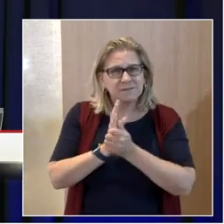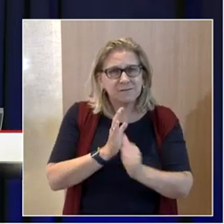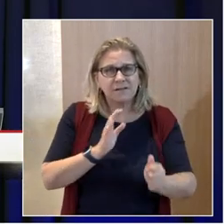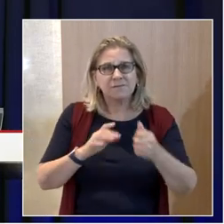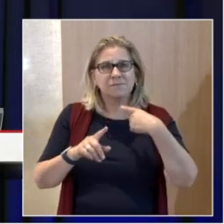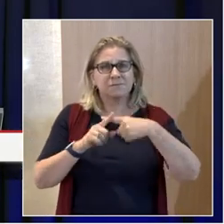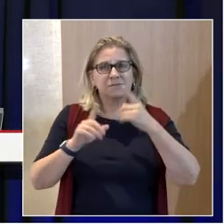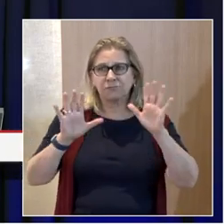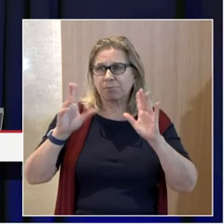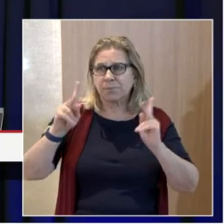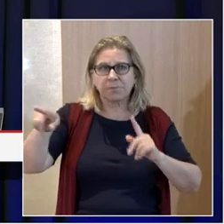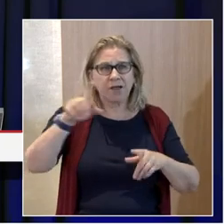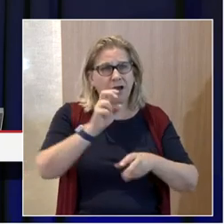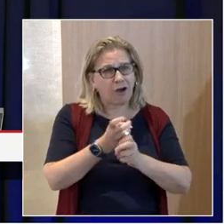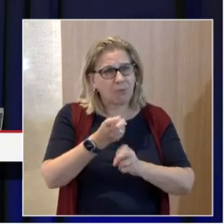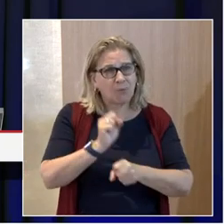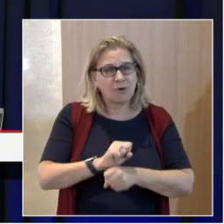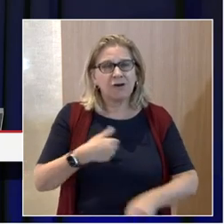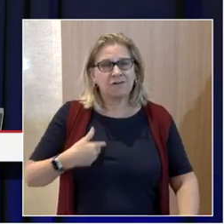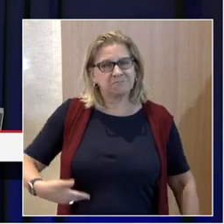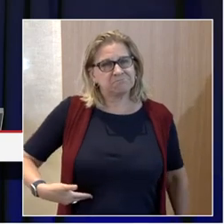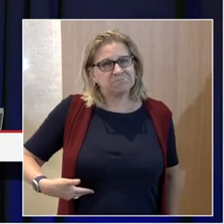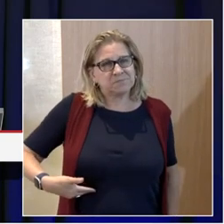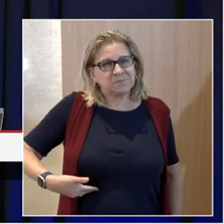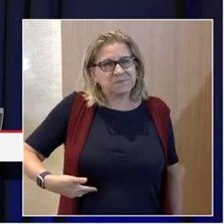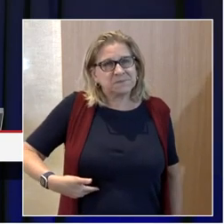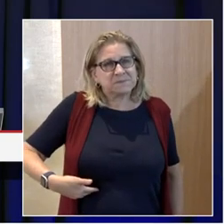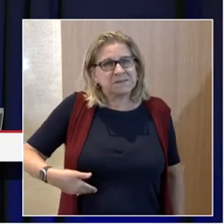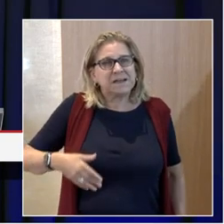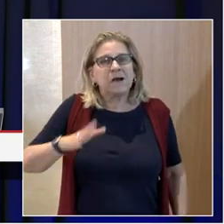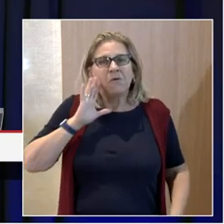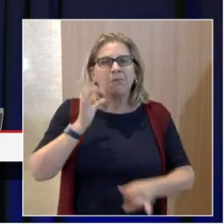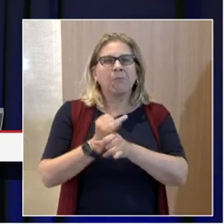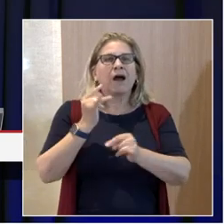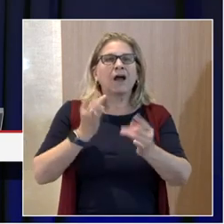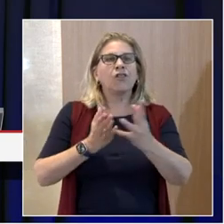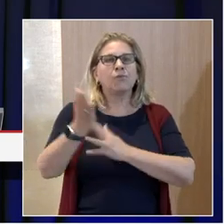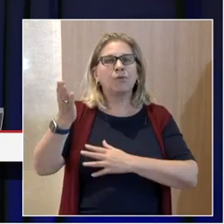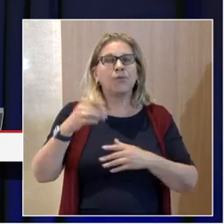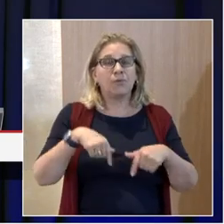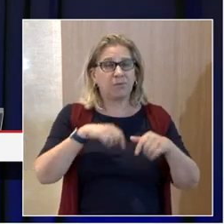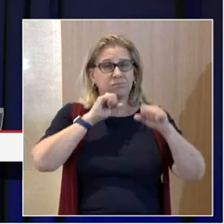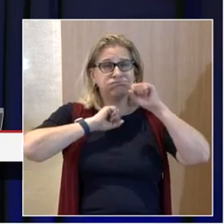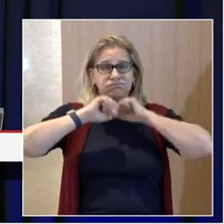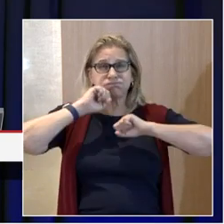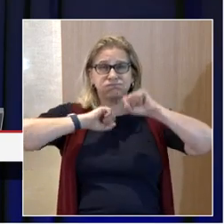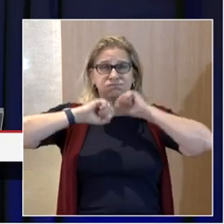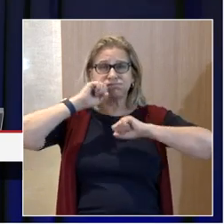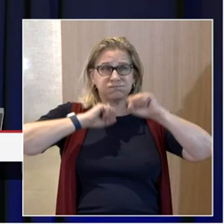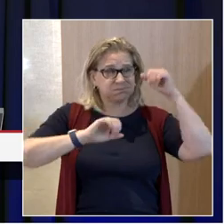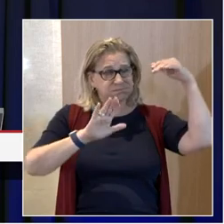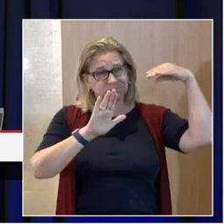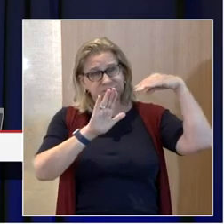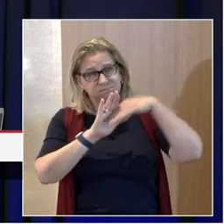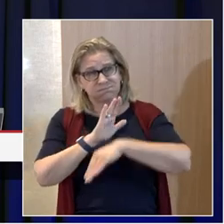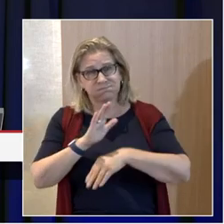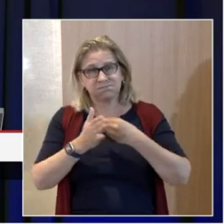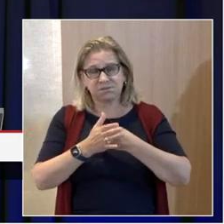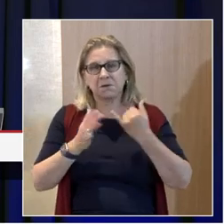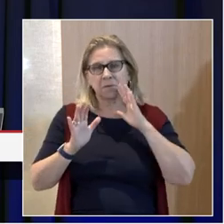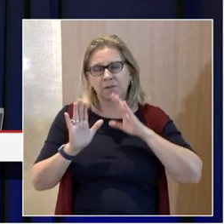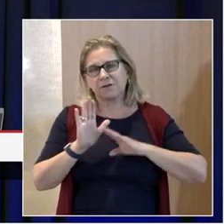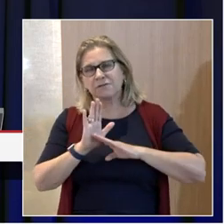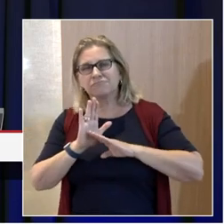hump that we will get over. And that is what this action plan is all about. We, of